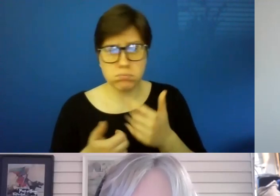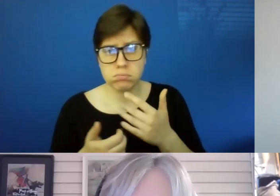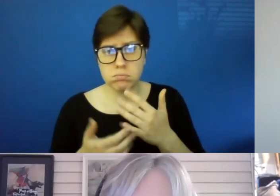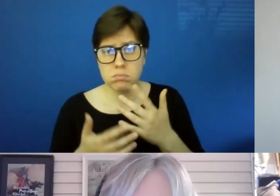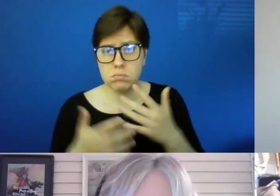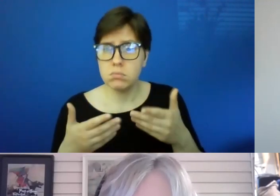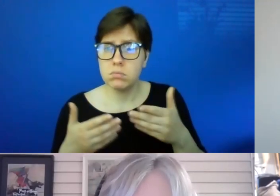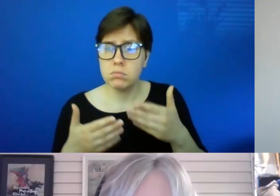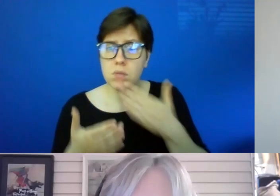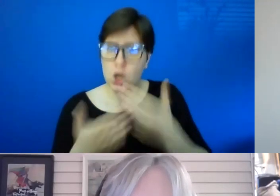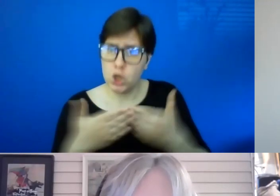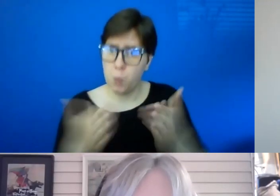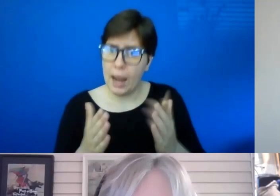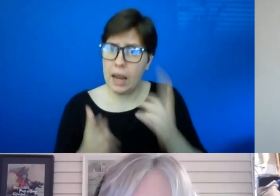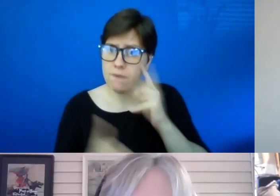for Minnesota to go.